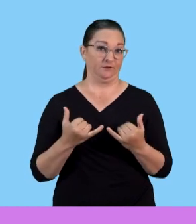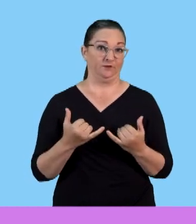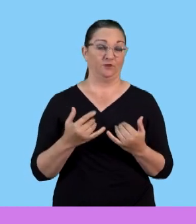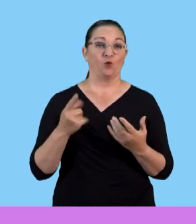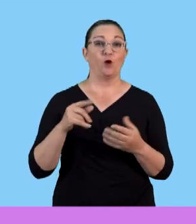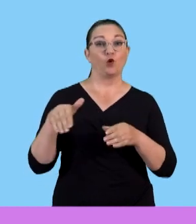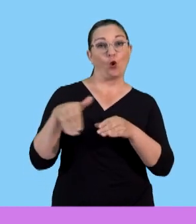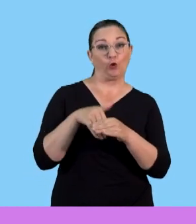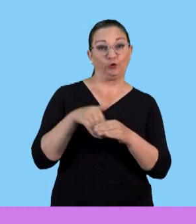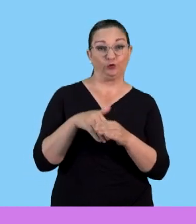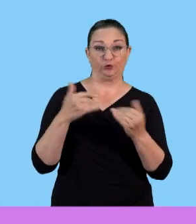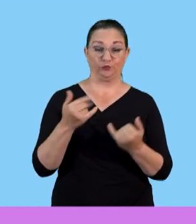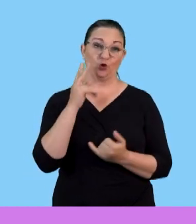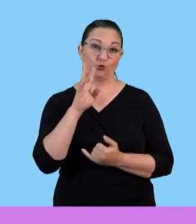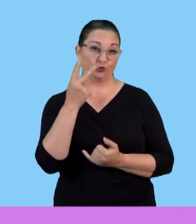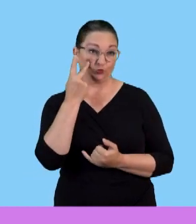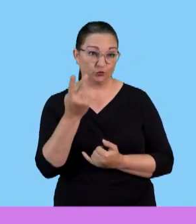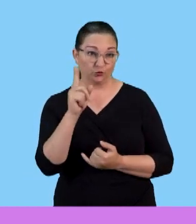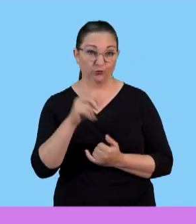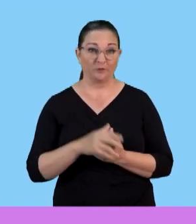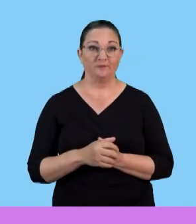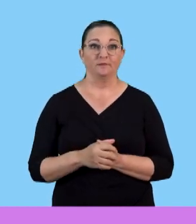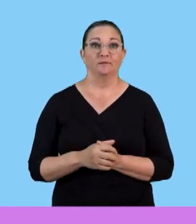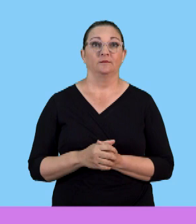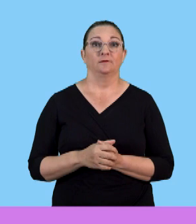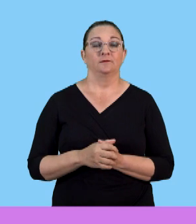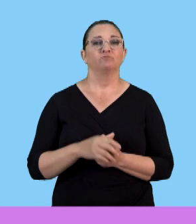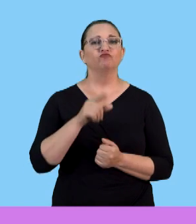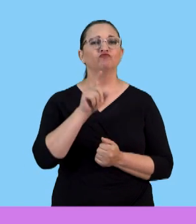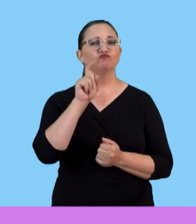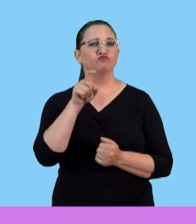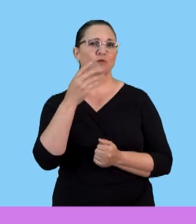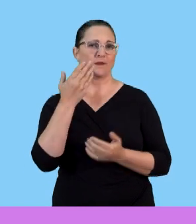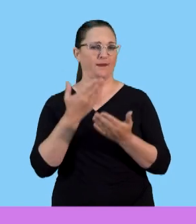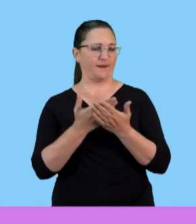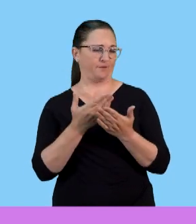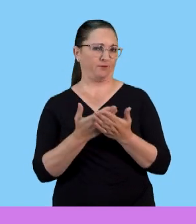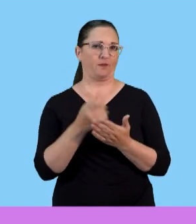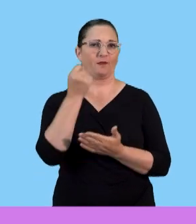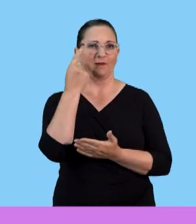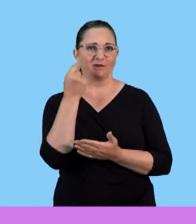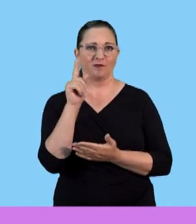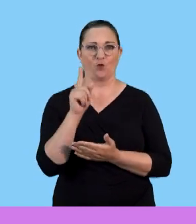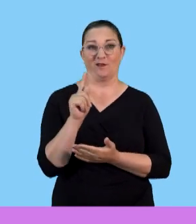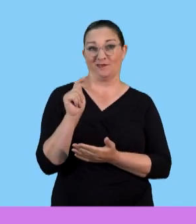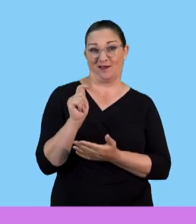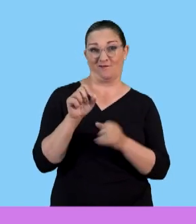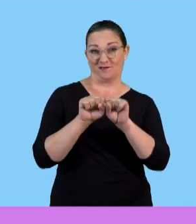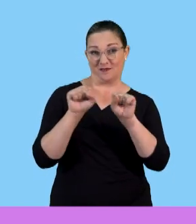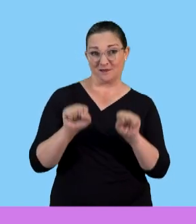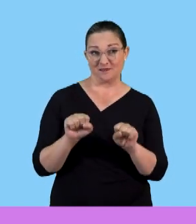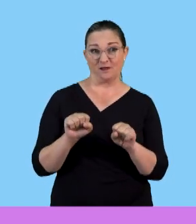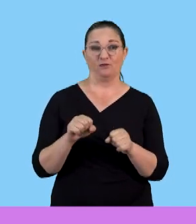Now, these are the concepts that we are going to be looking at under this topic. You should be able to understand the concept of tariff